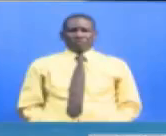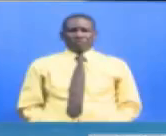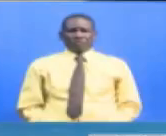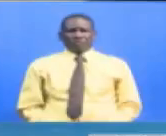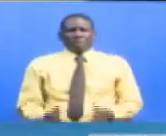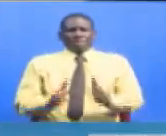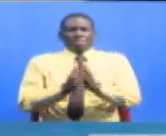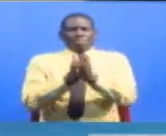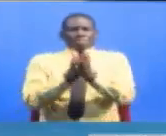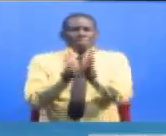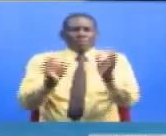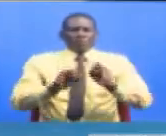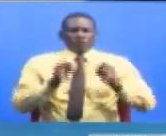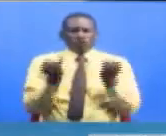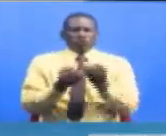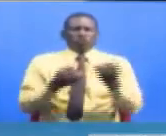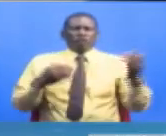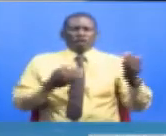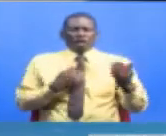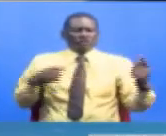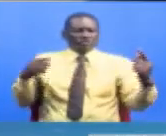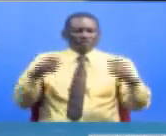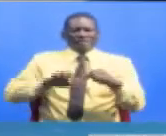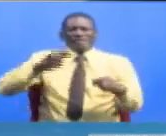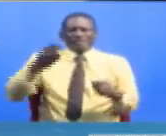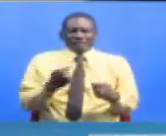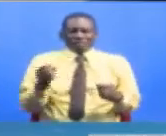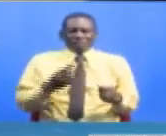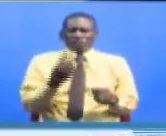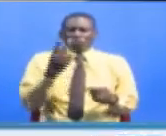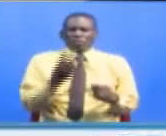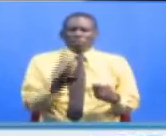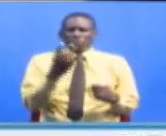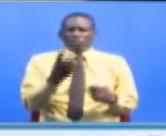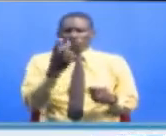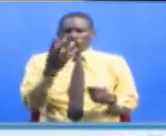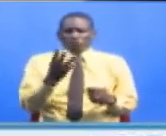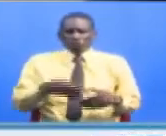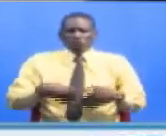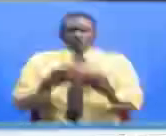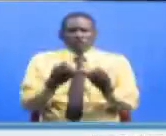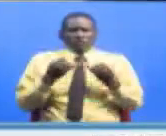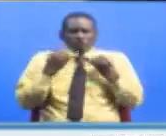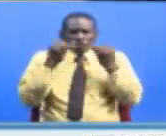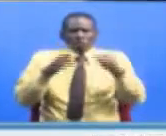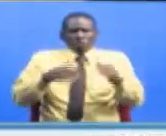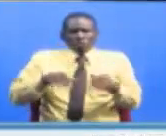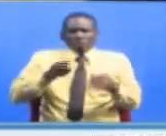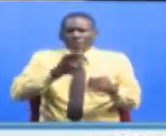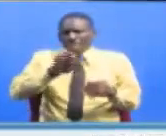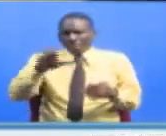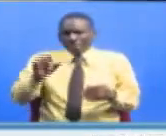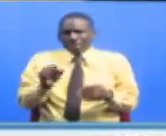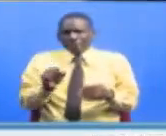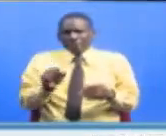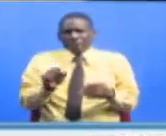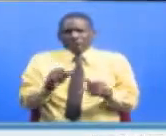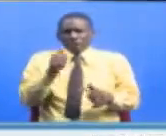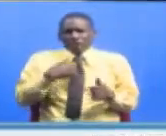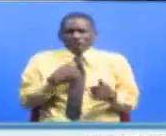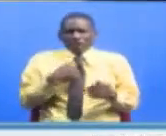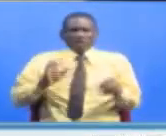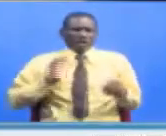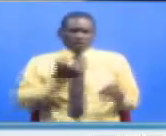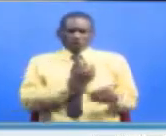Public entities have until the 2nd of February 2024 to present details on pending bills in their books, as the committee formed